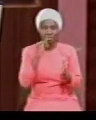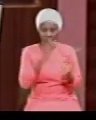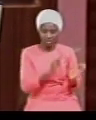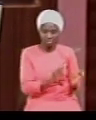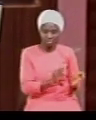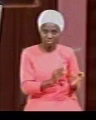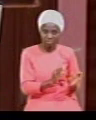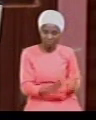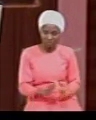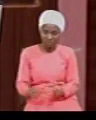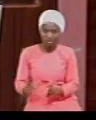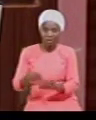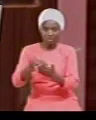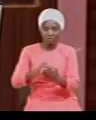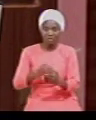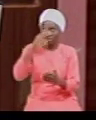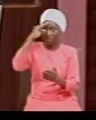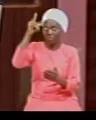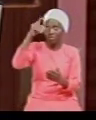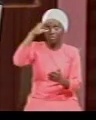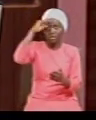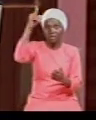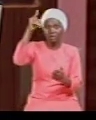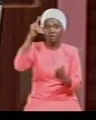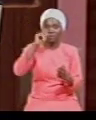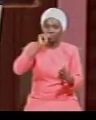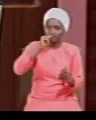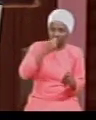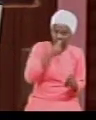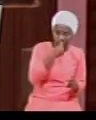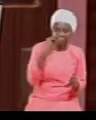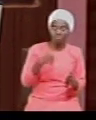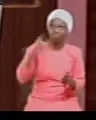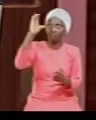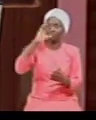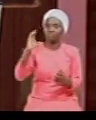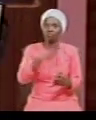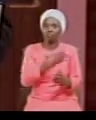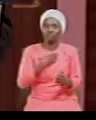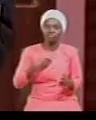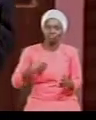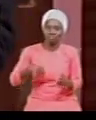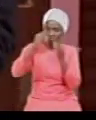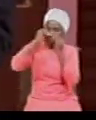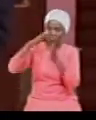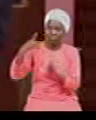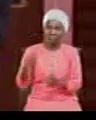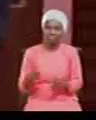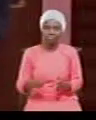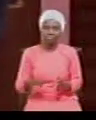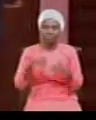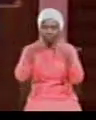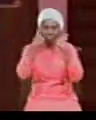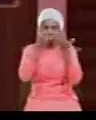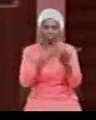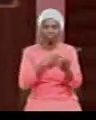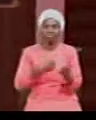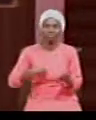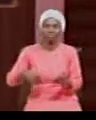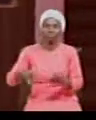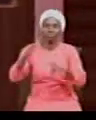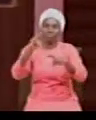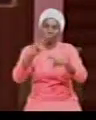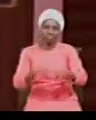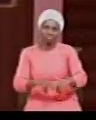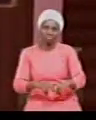him endured the cross, despising the shame, and is set down